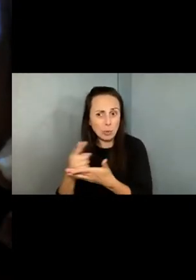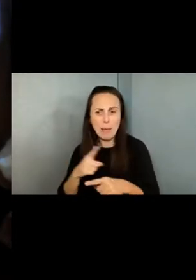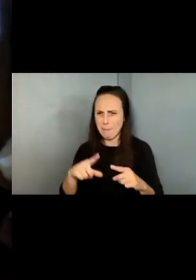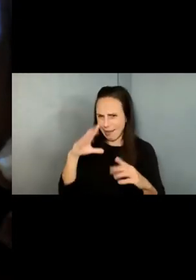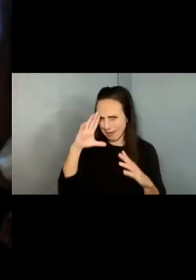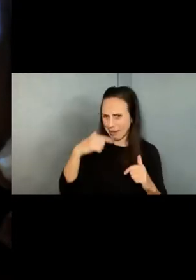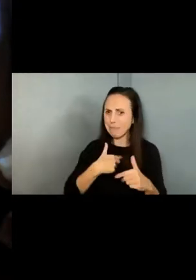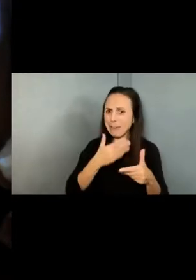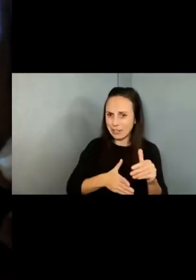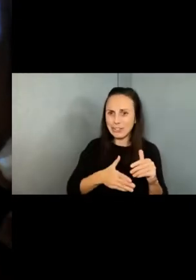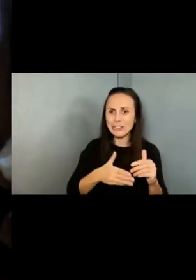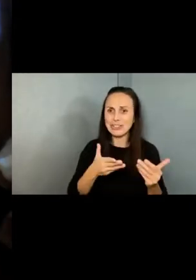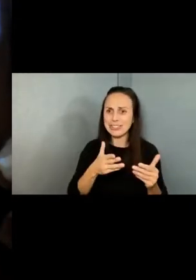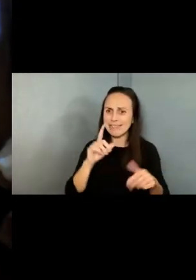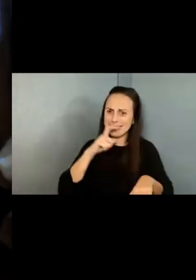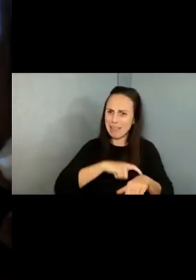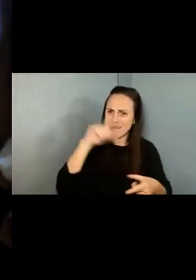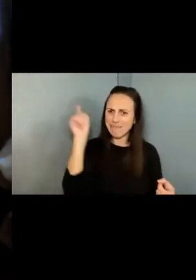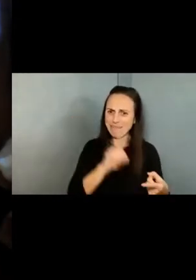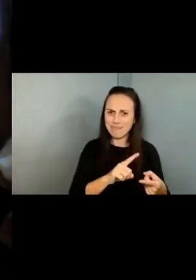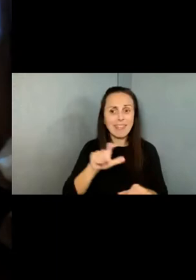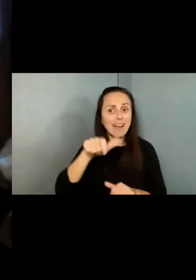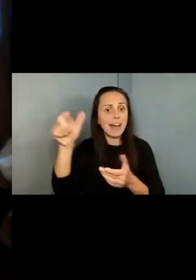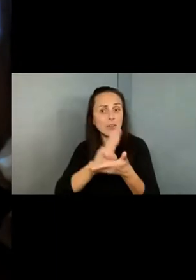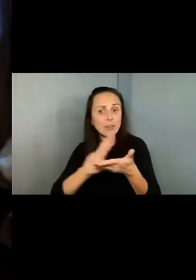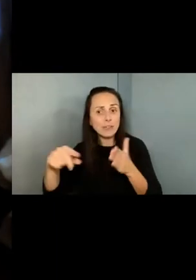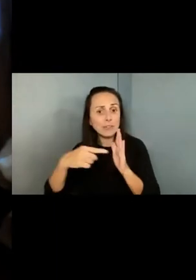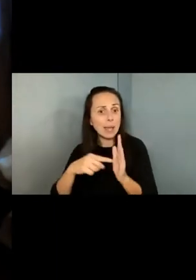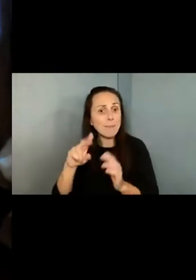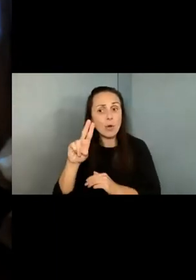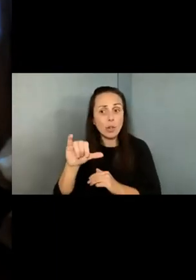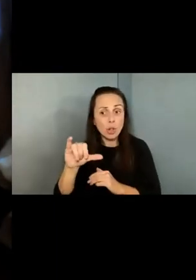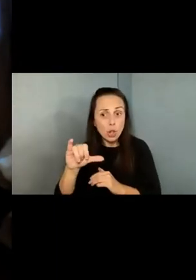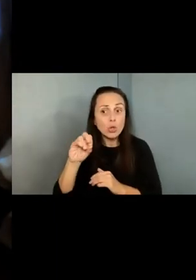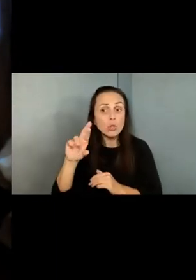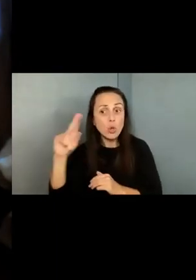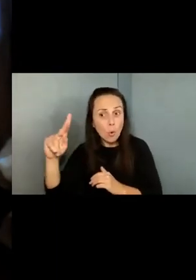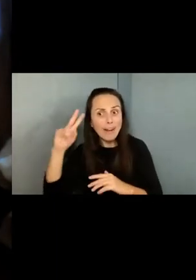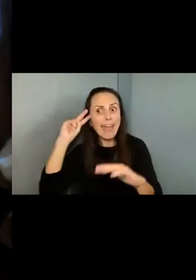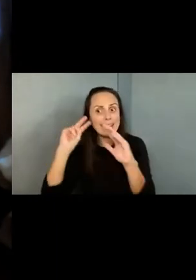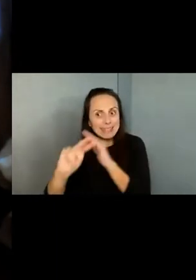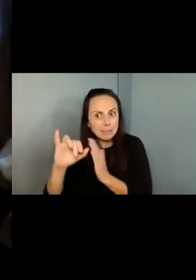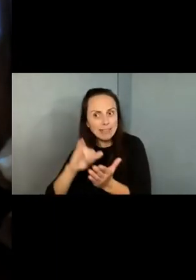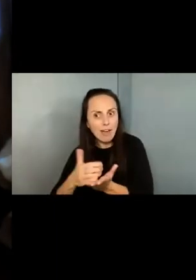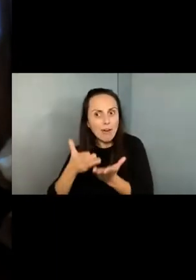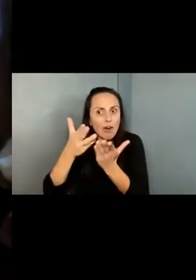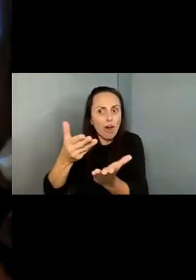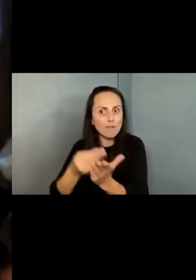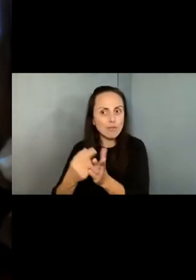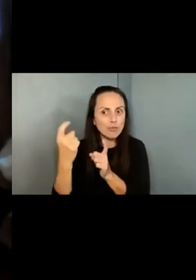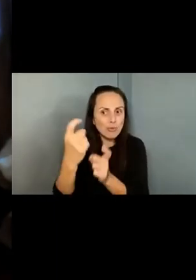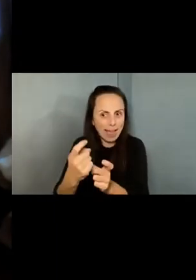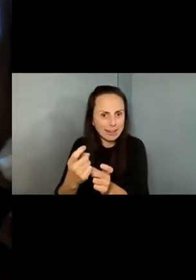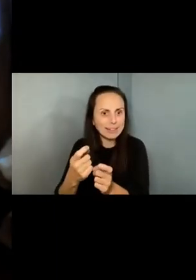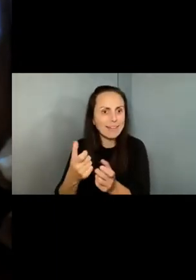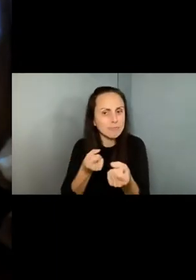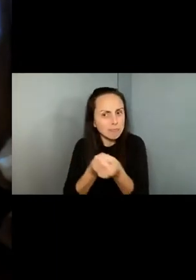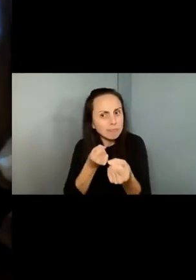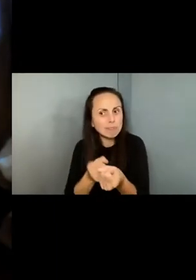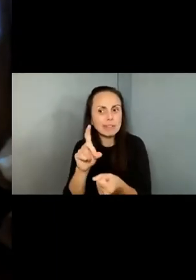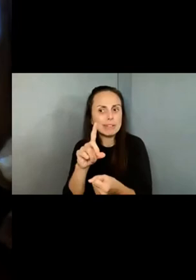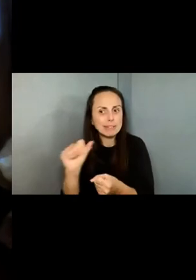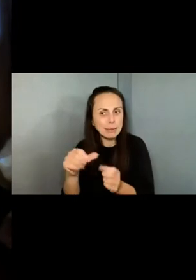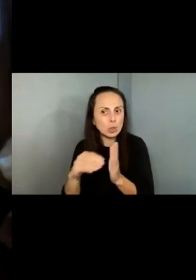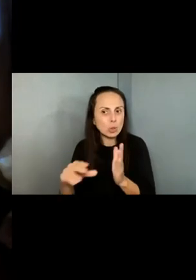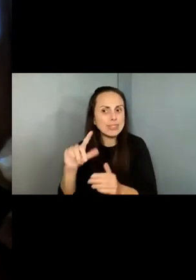am. And other universities such as York have anticipated this and offer grants to offset a portion of disabled students' TA